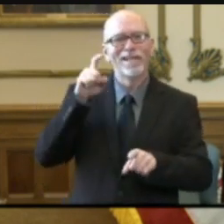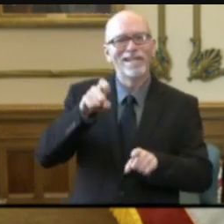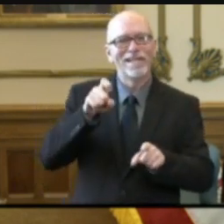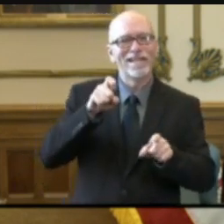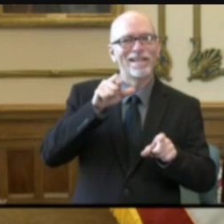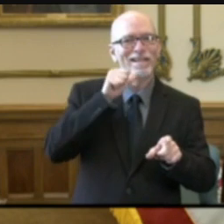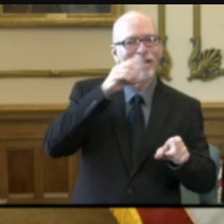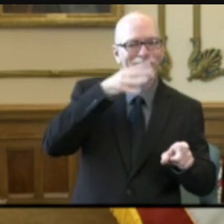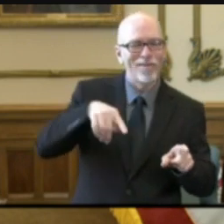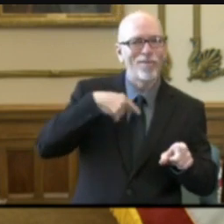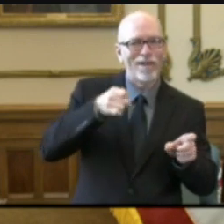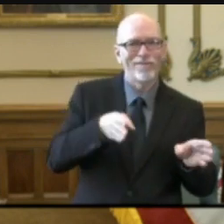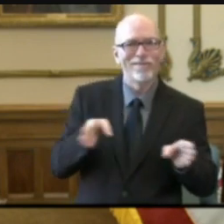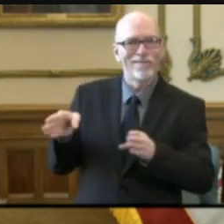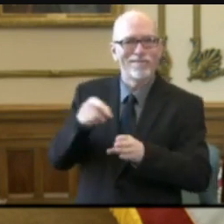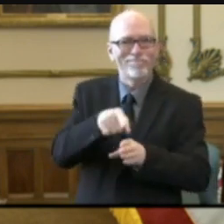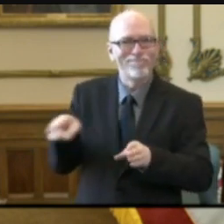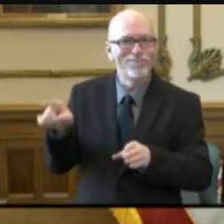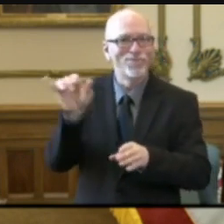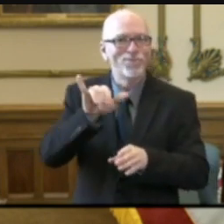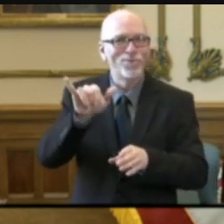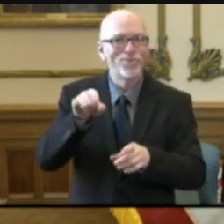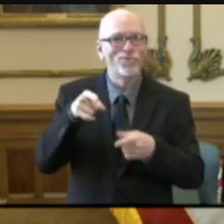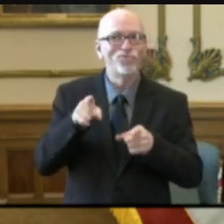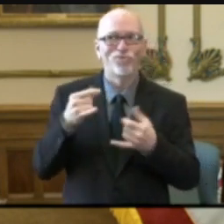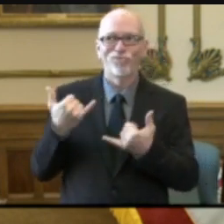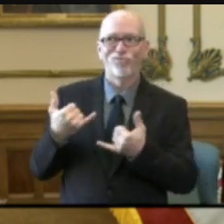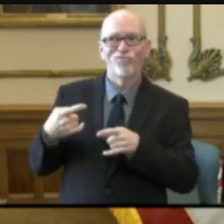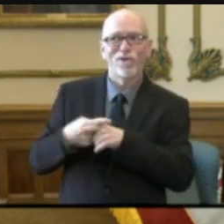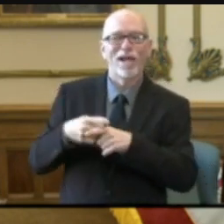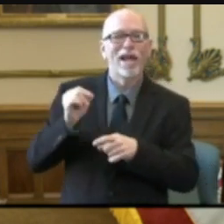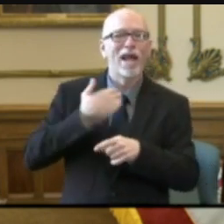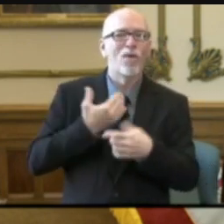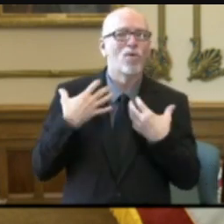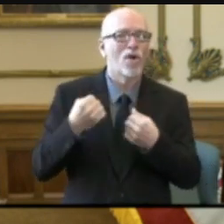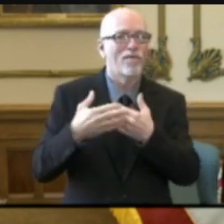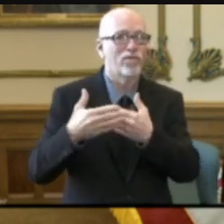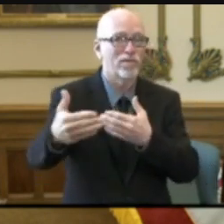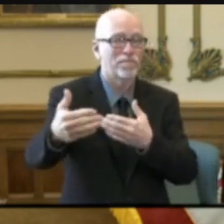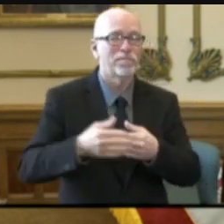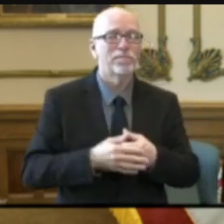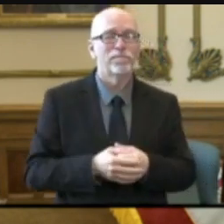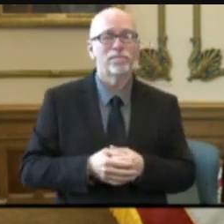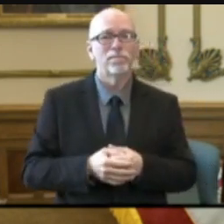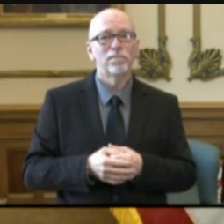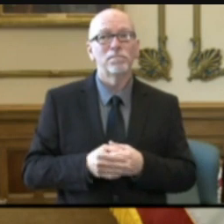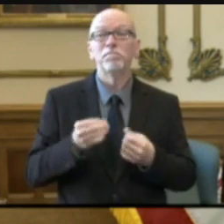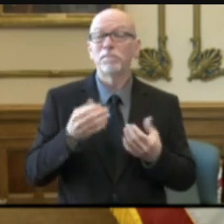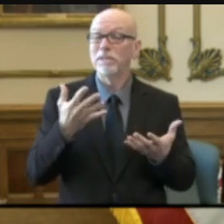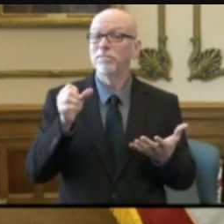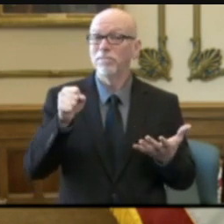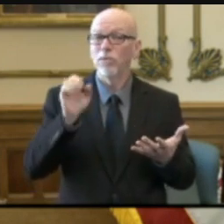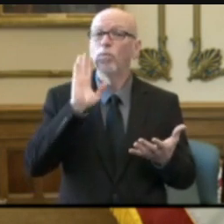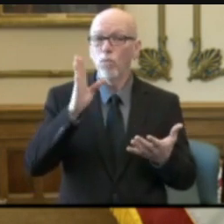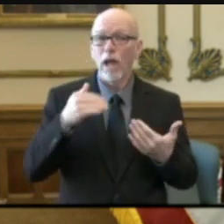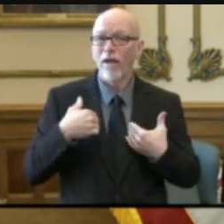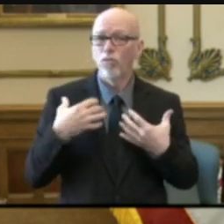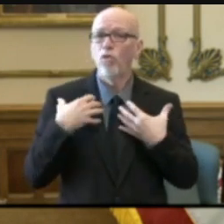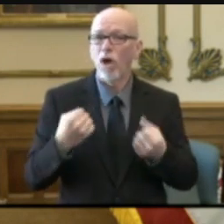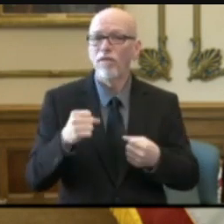will be affected both during the current crisis and our recovery from it. And yes, there will be a